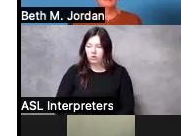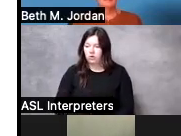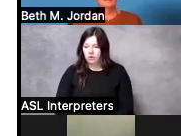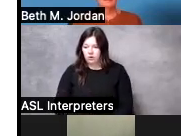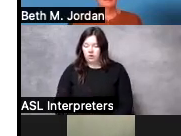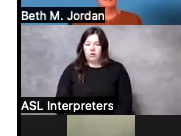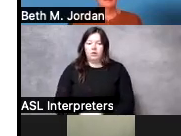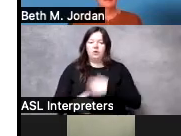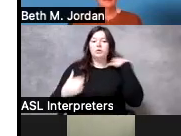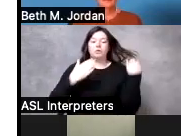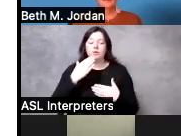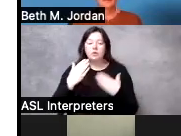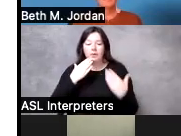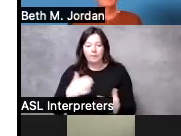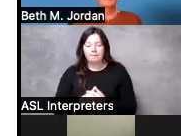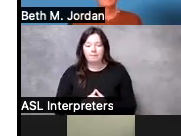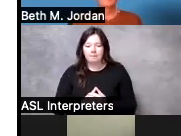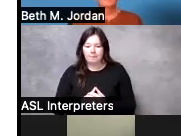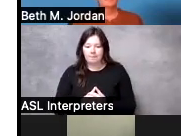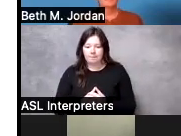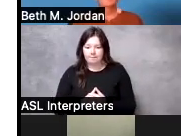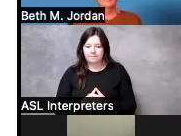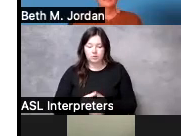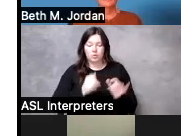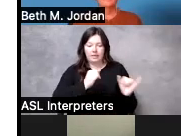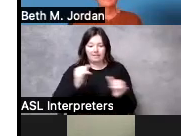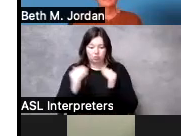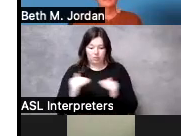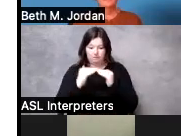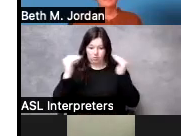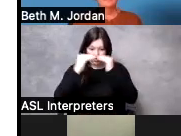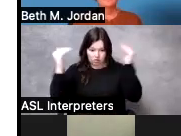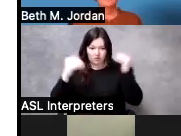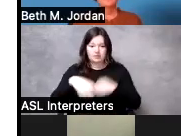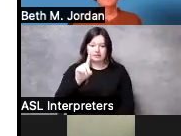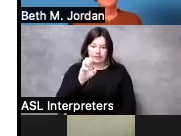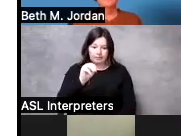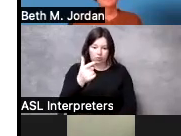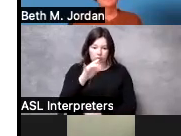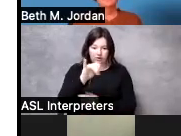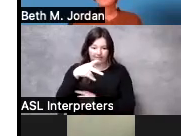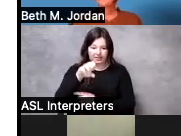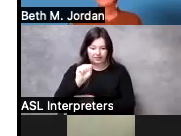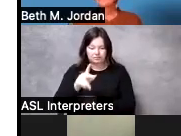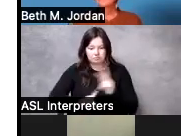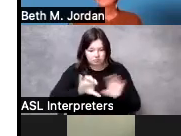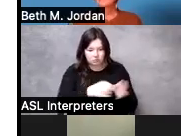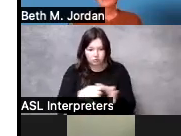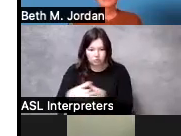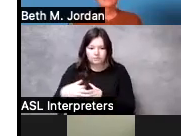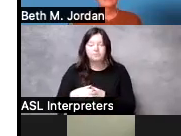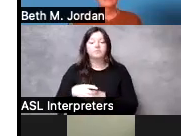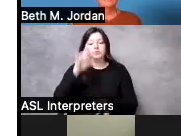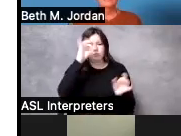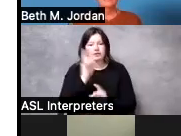addition to the individual level demographics and changes that we were talking about, the crisis affects the system